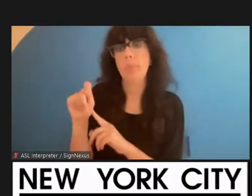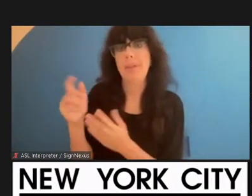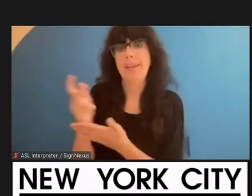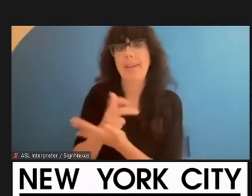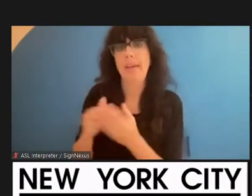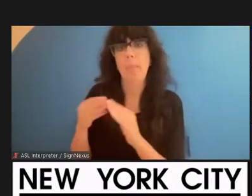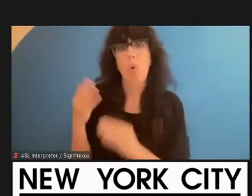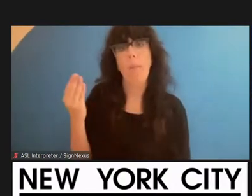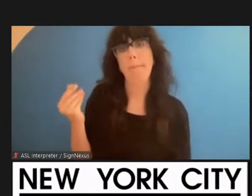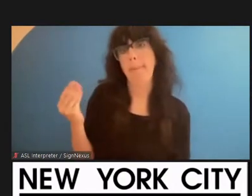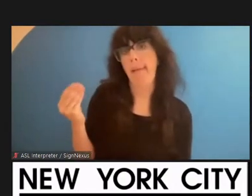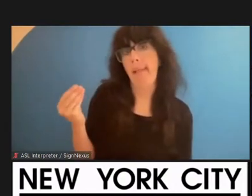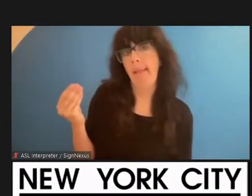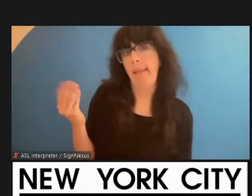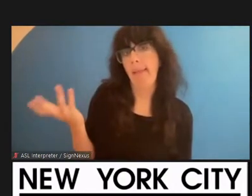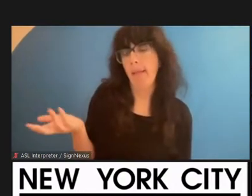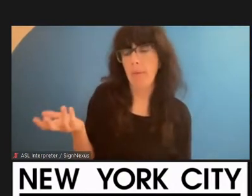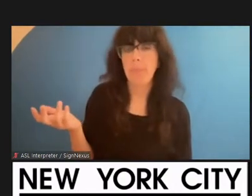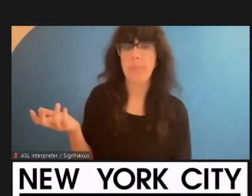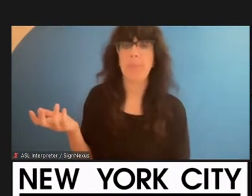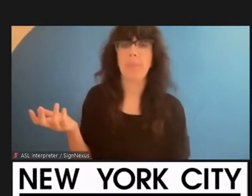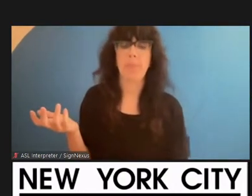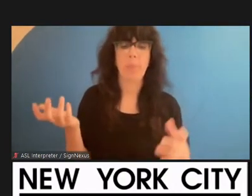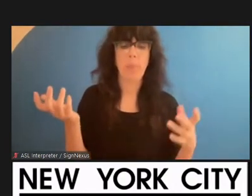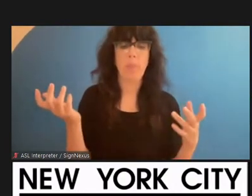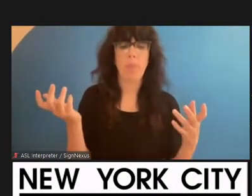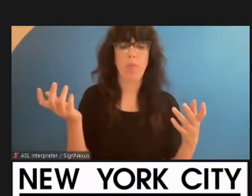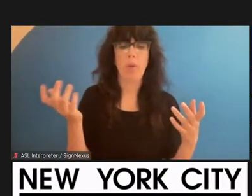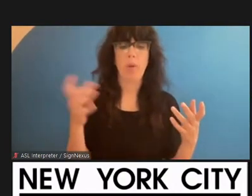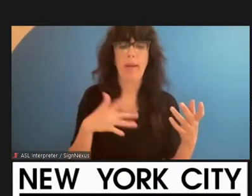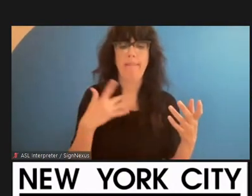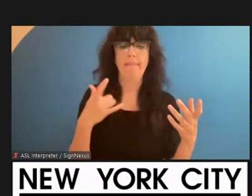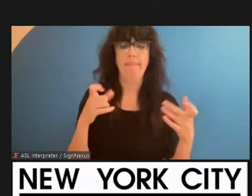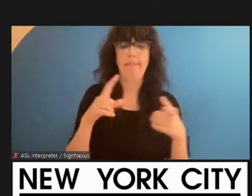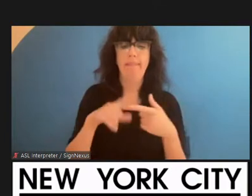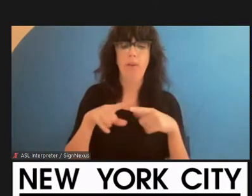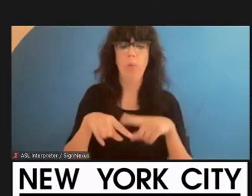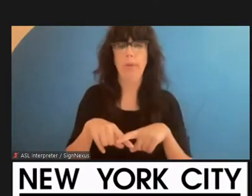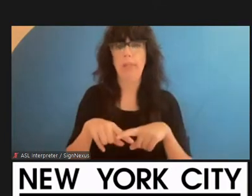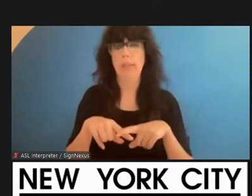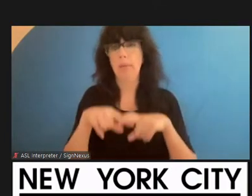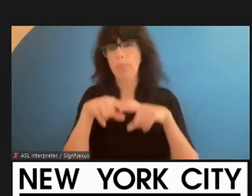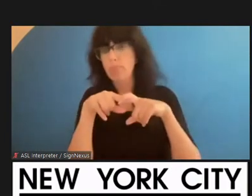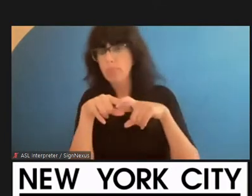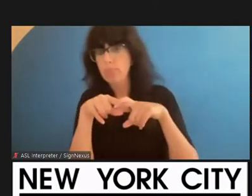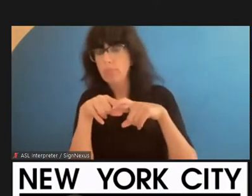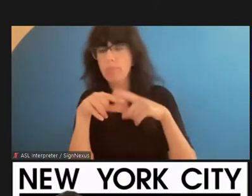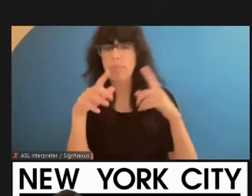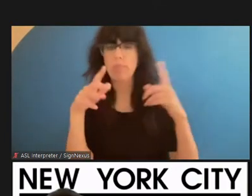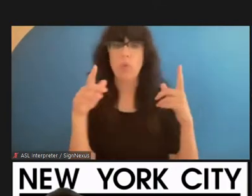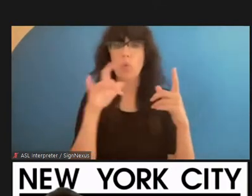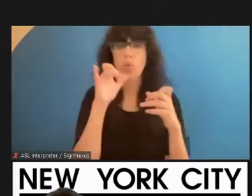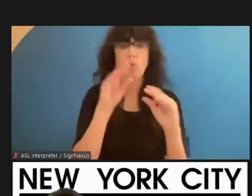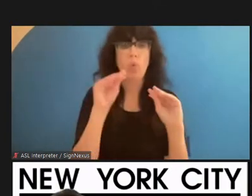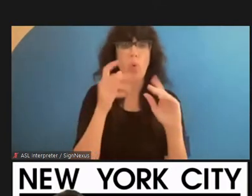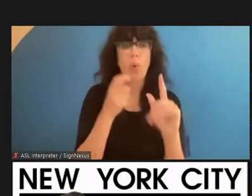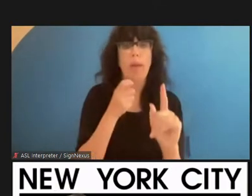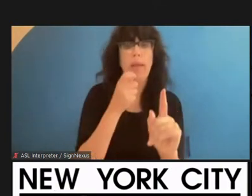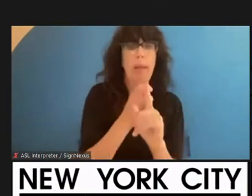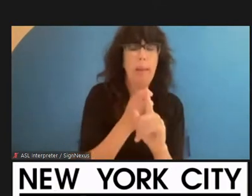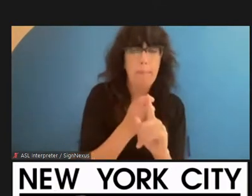revenue i just feel that we need to pause here so it doesn't have a impact on the other the